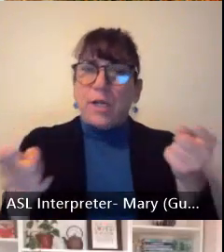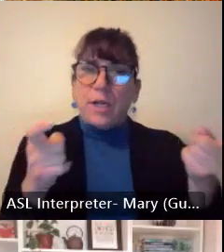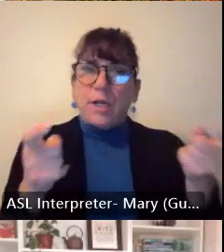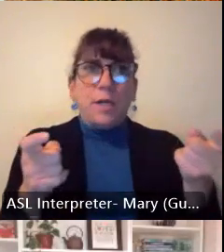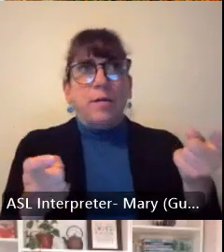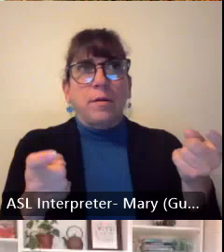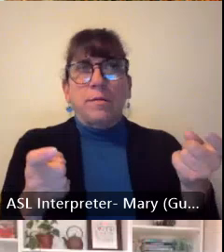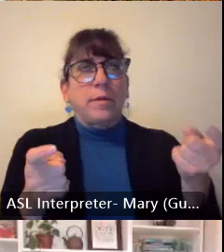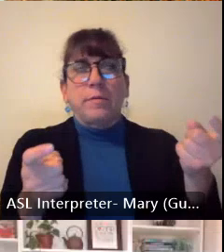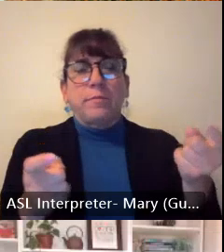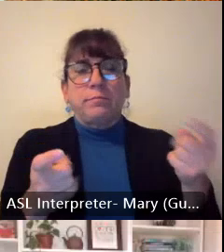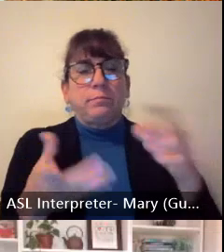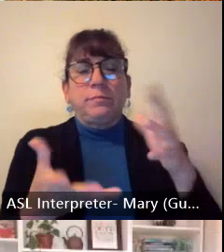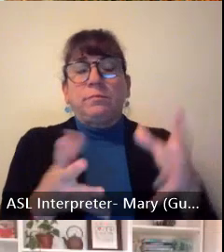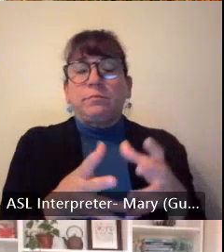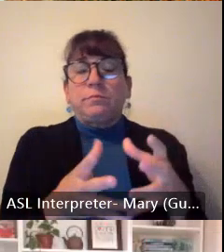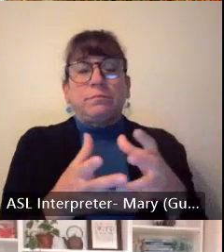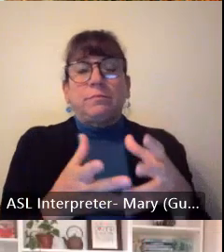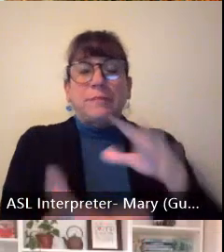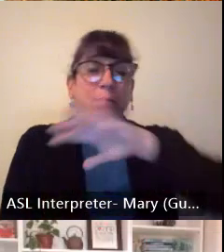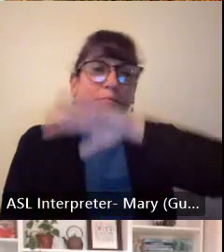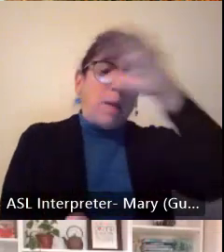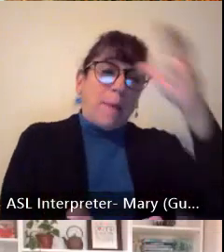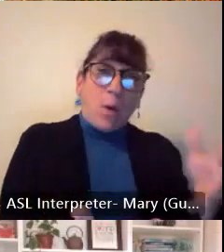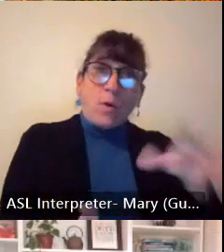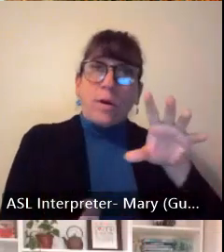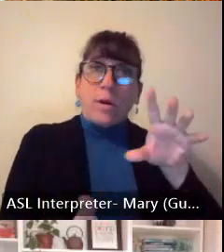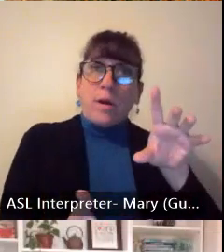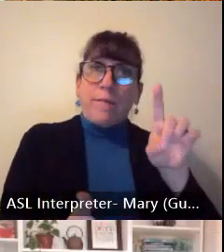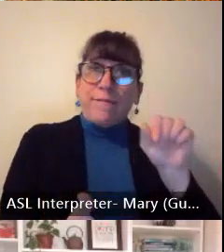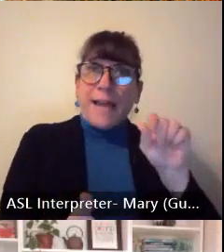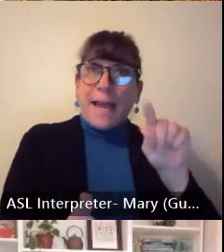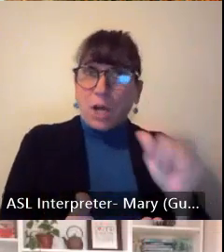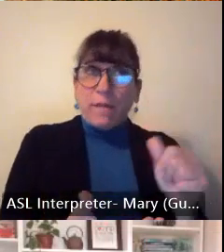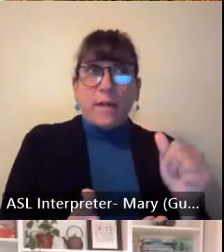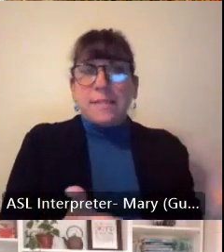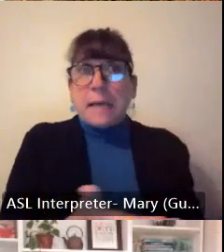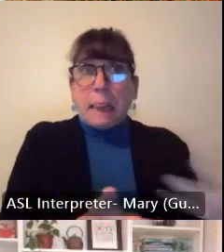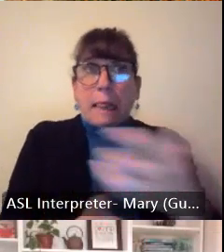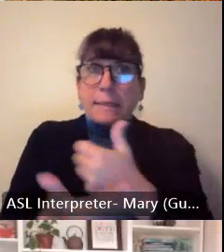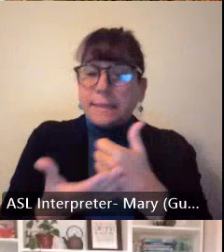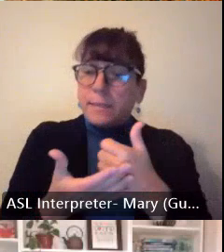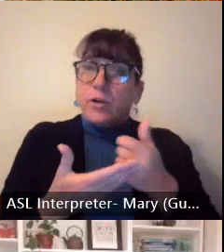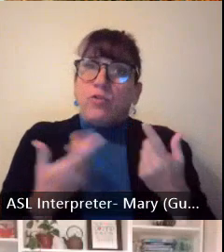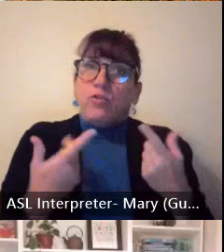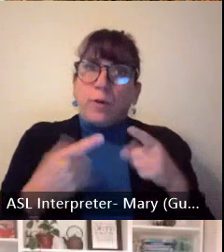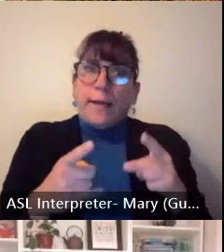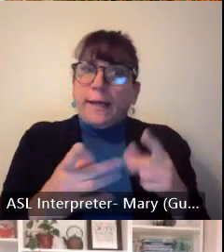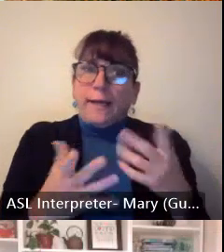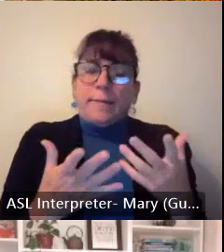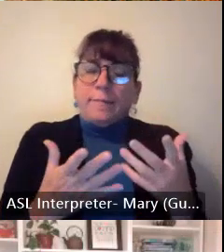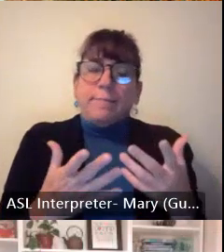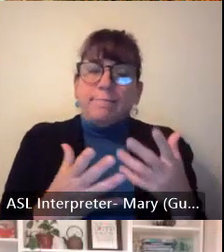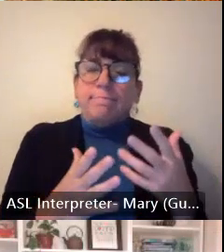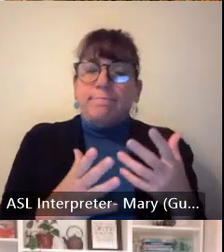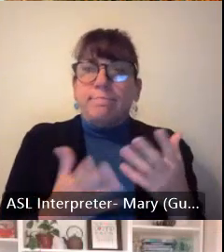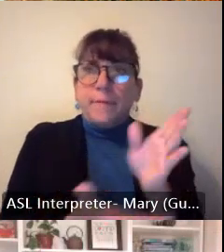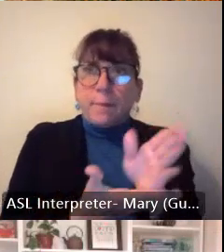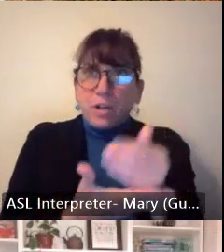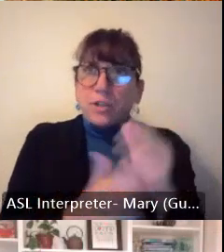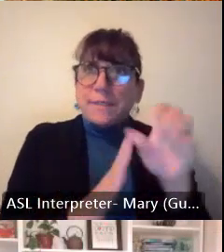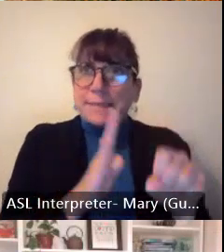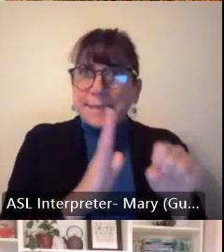amount of data that gets collected and processed during budget season is do what you can as soon as you